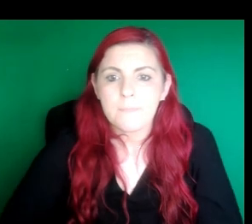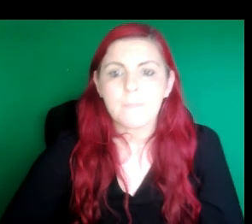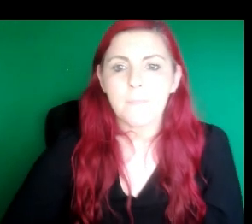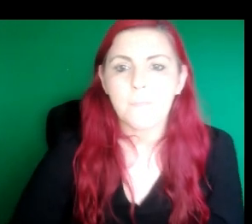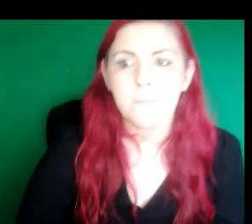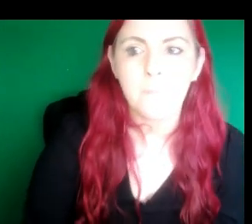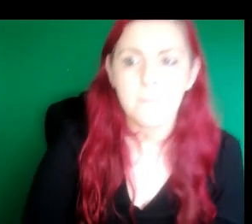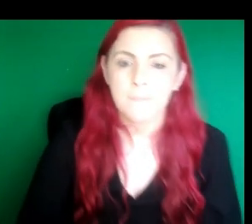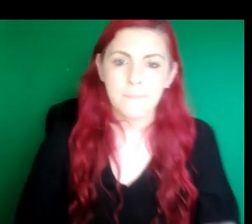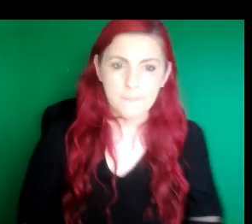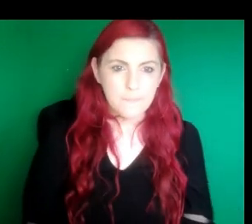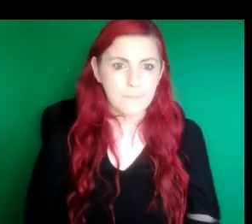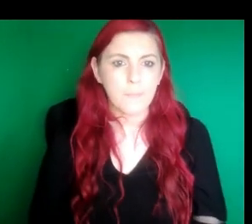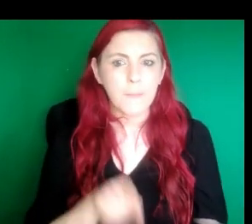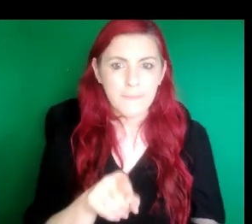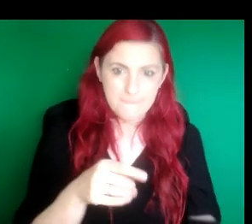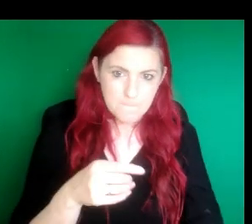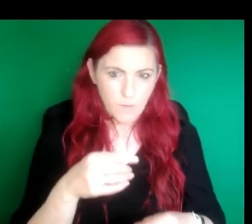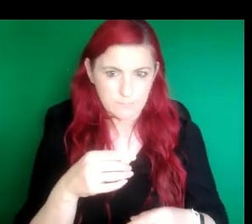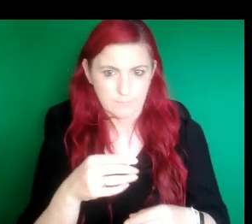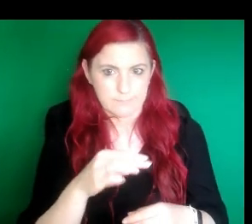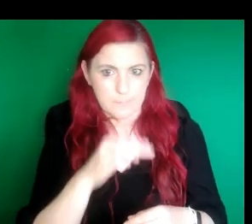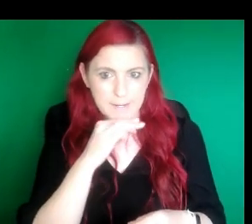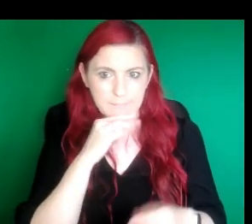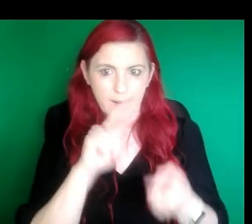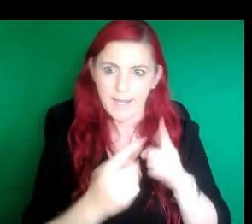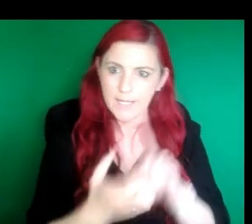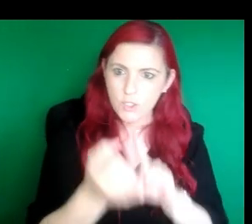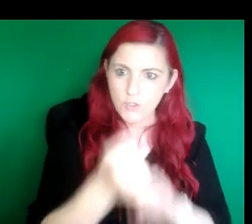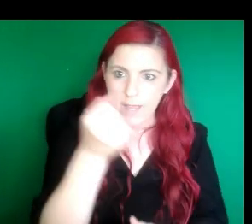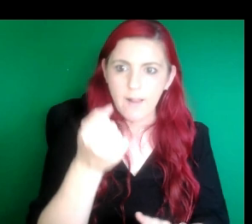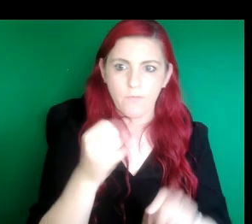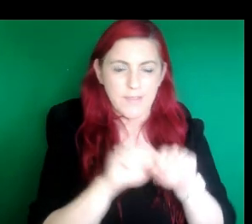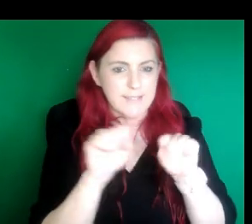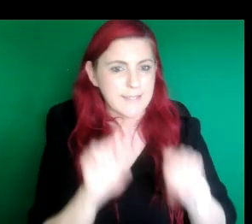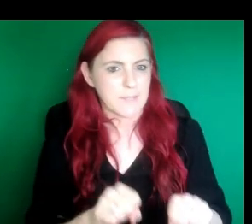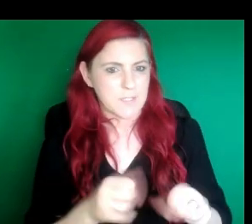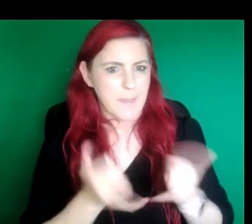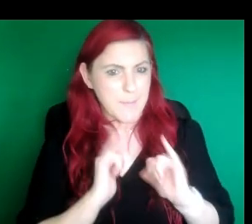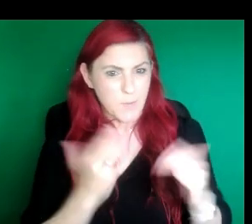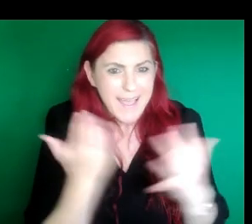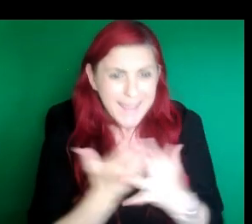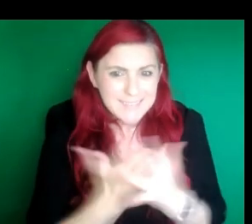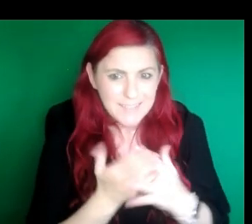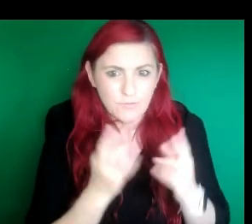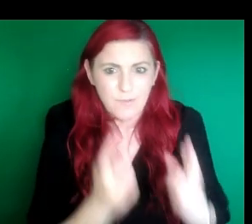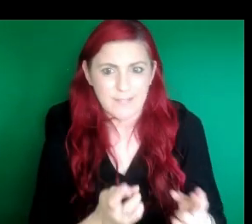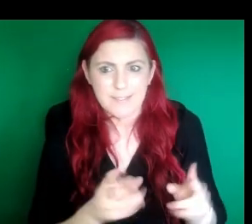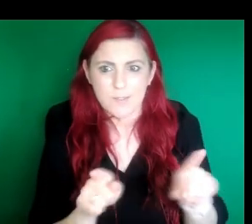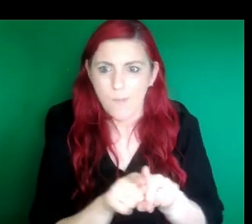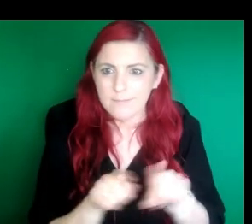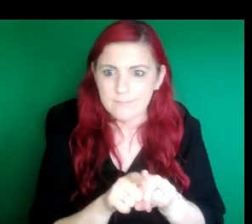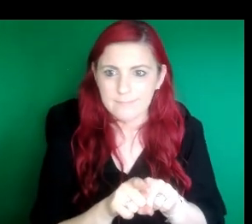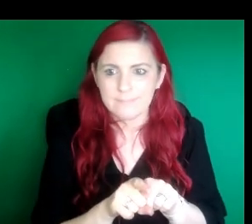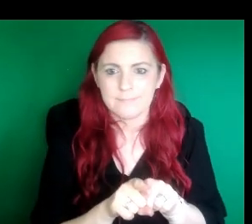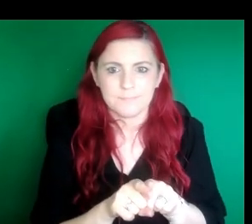resources. So rights are meaningful and achievable. If I have to fill in 12 forms in order to get access to a service, is it achievable?